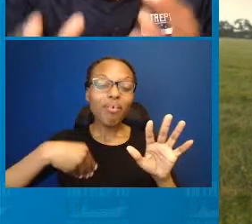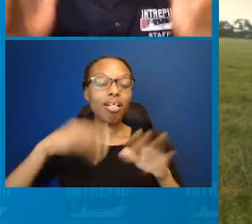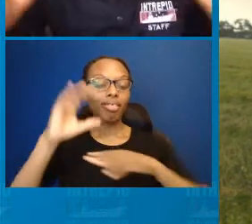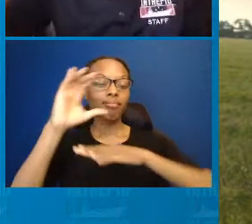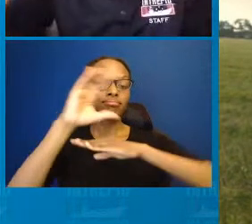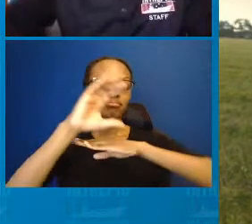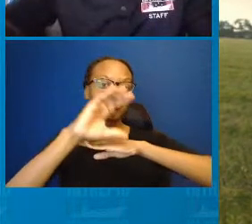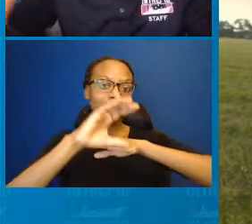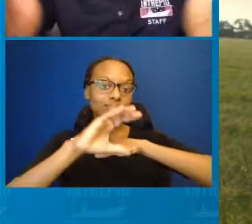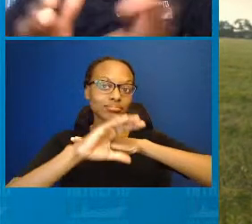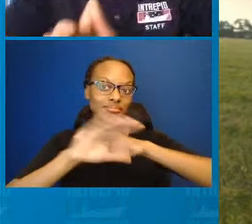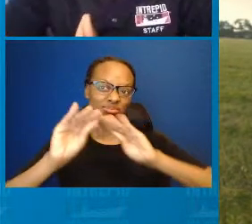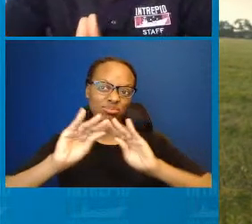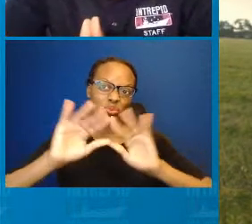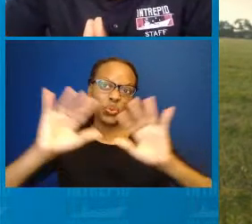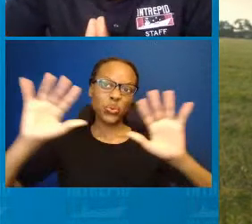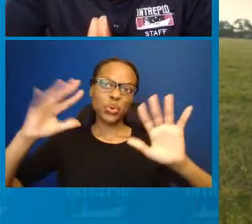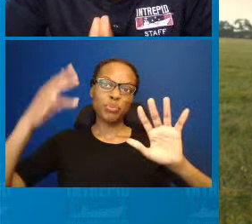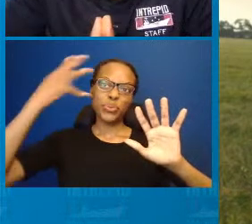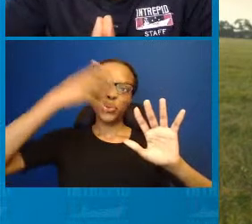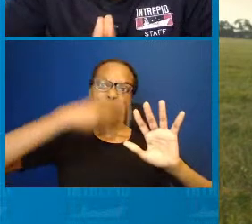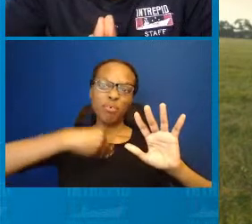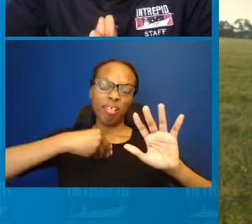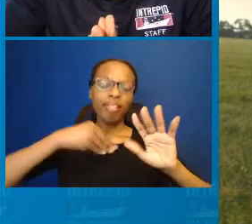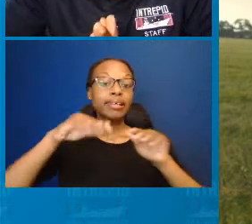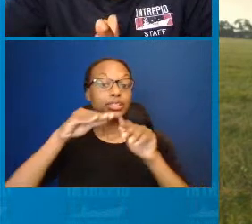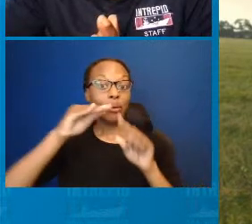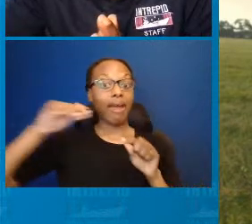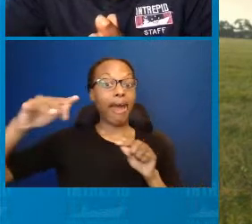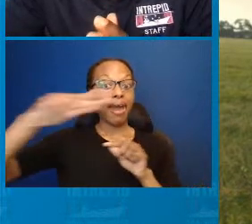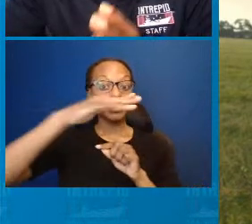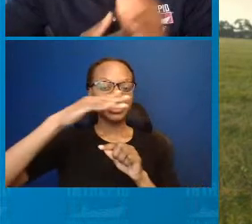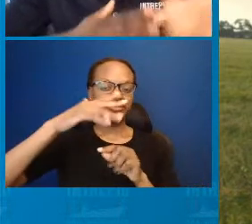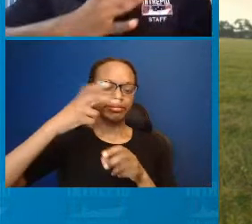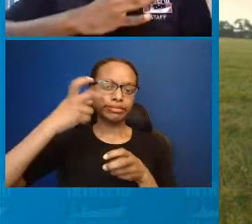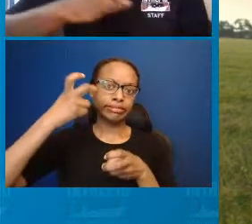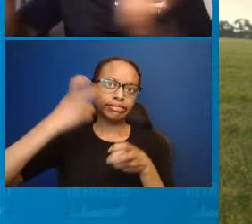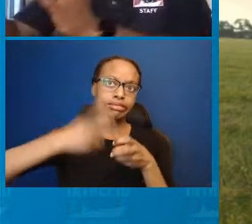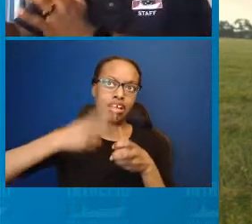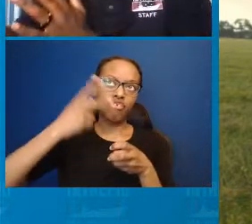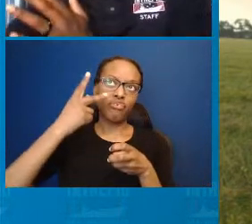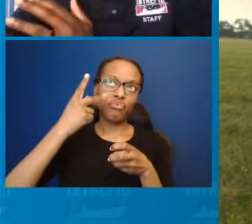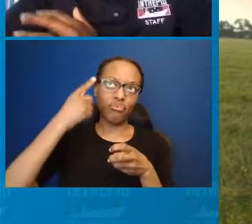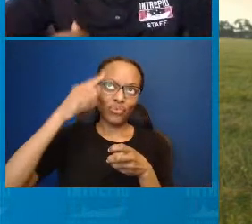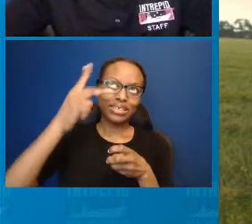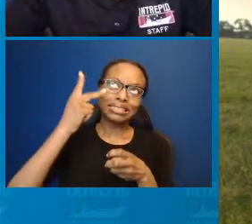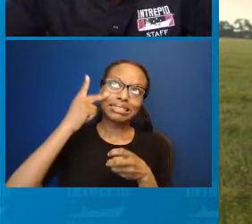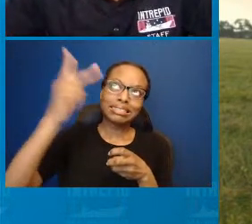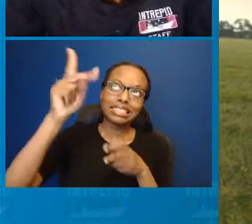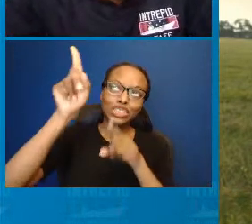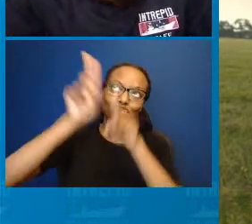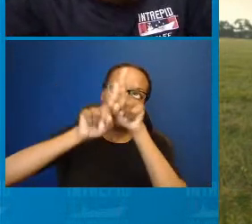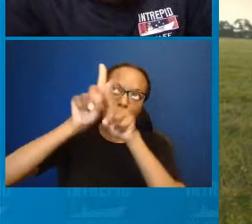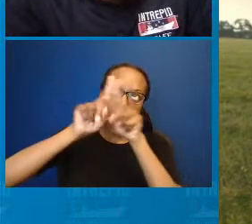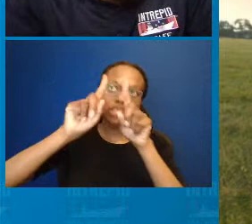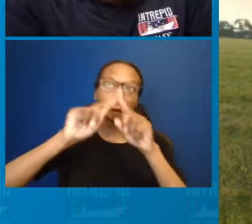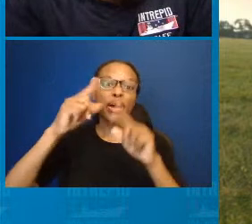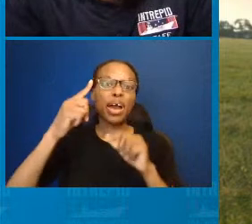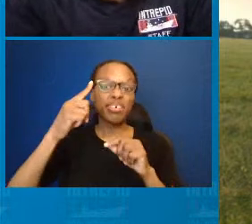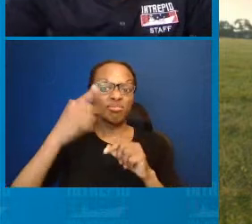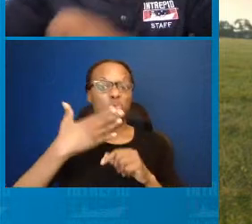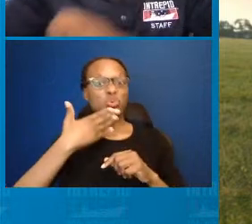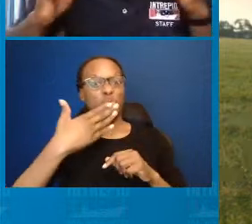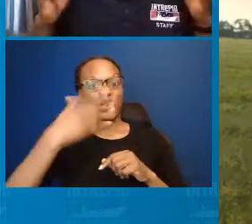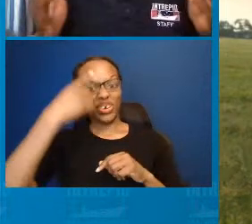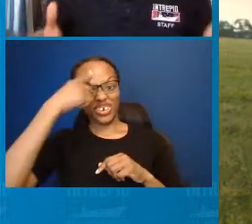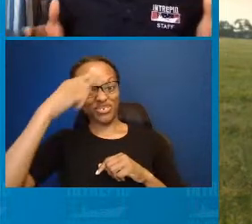it's good to see a beautiful sunrise and sunset, right? So ladies and gentlemen, we kind of just went through the night, right? We just saw what the